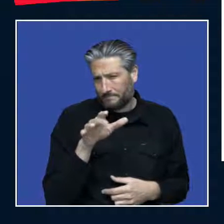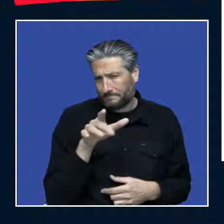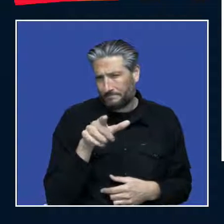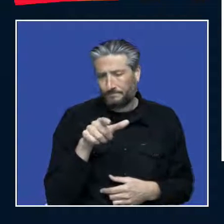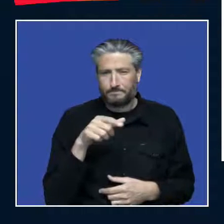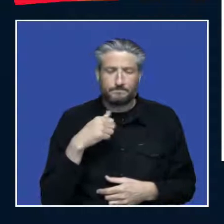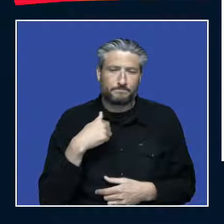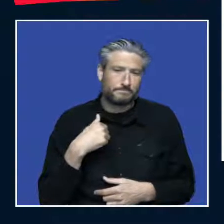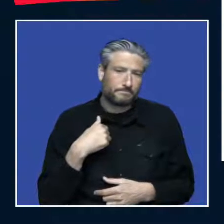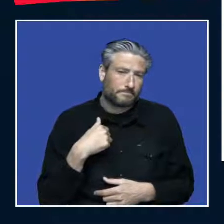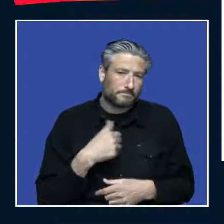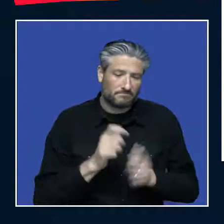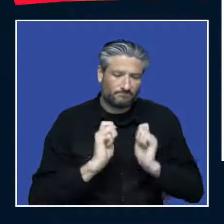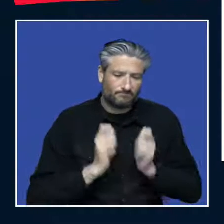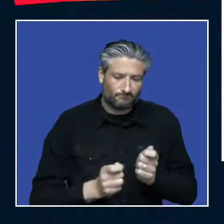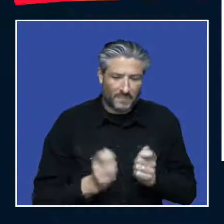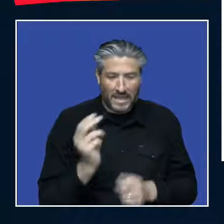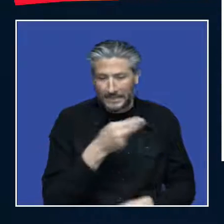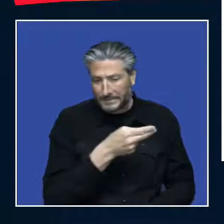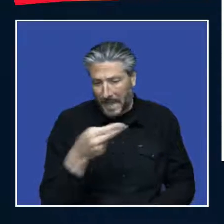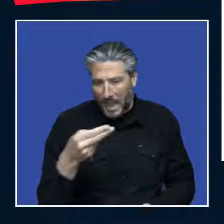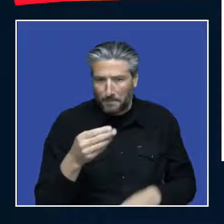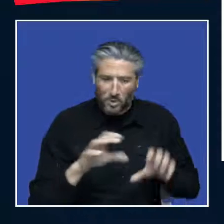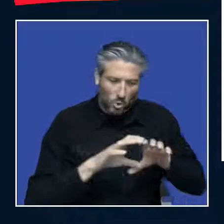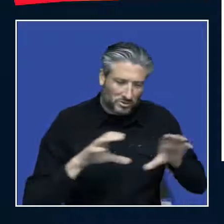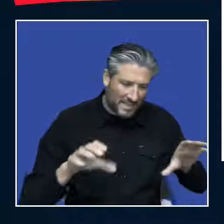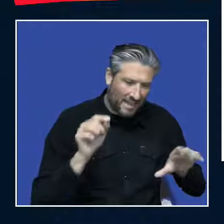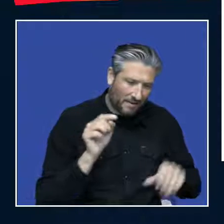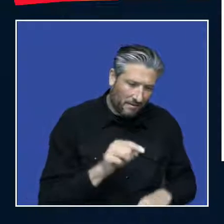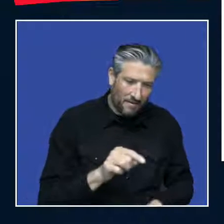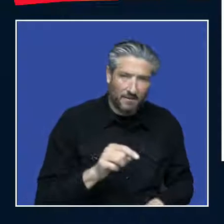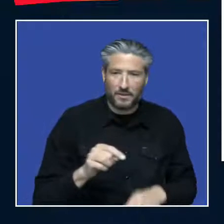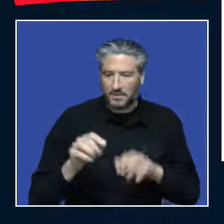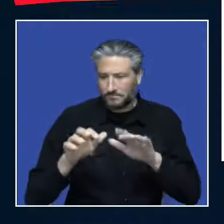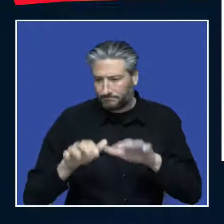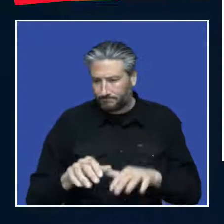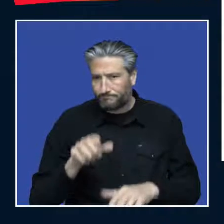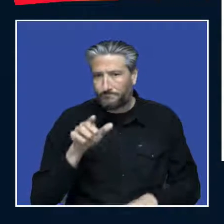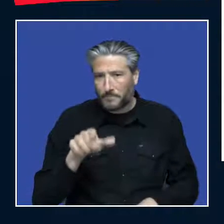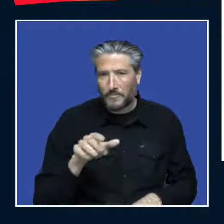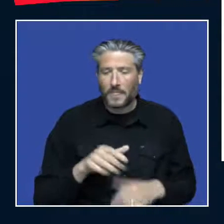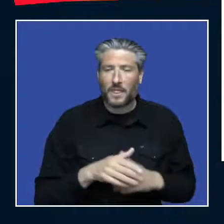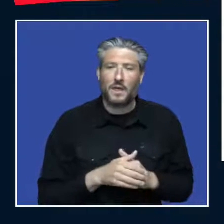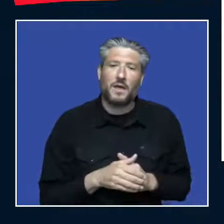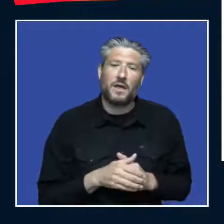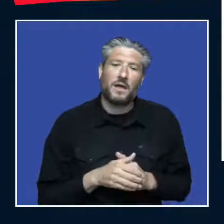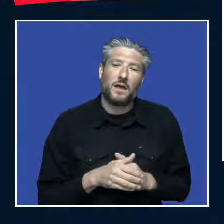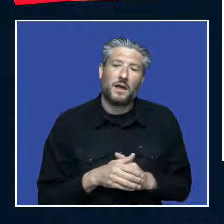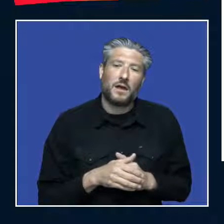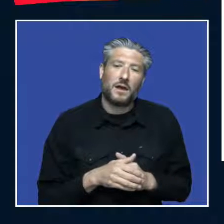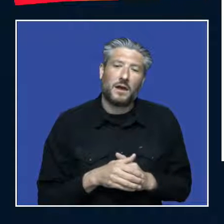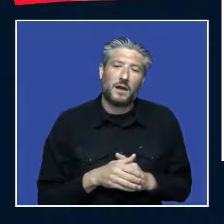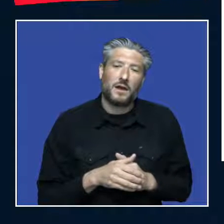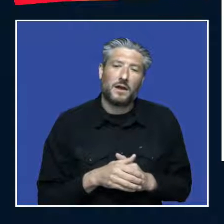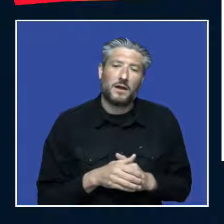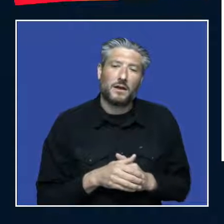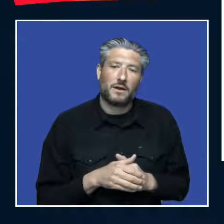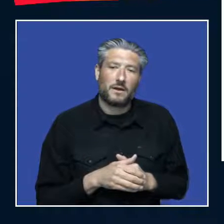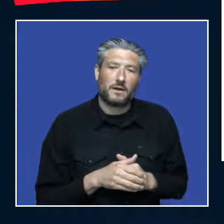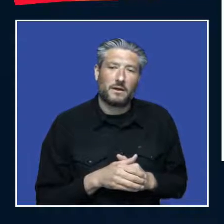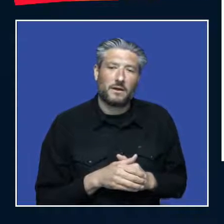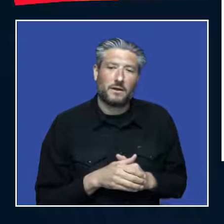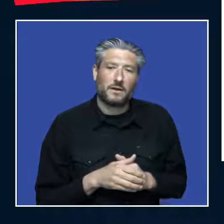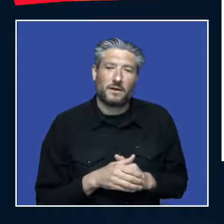can give it a container name. Oh, here's also one in progress. So like my Umbraco demo,